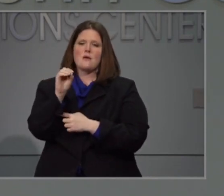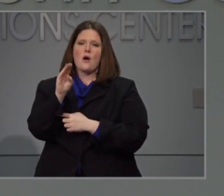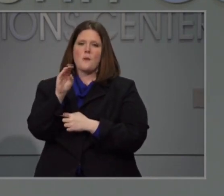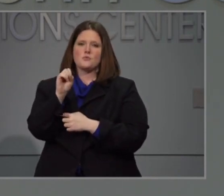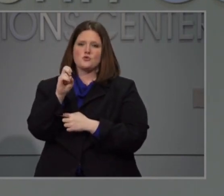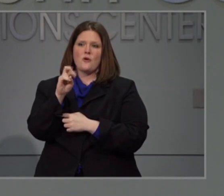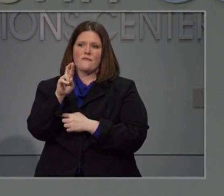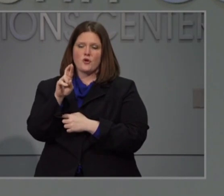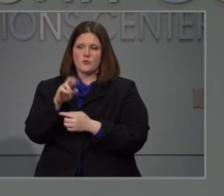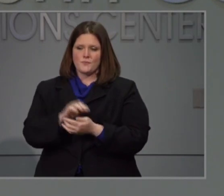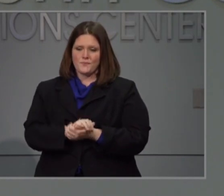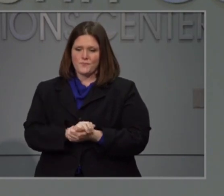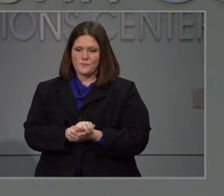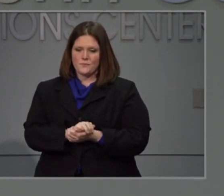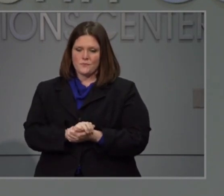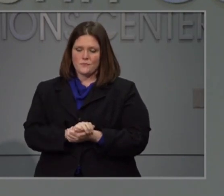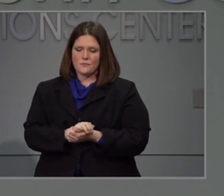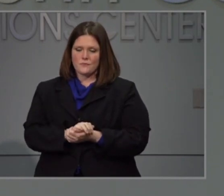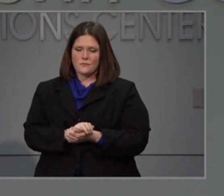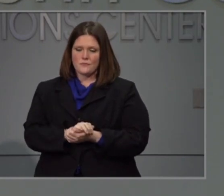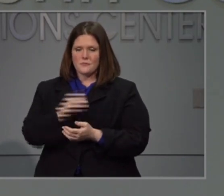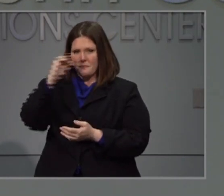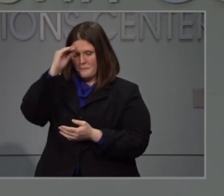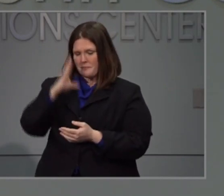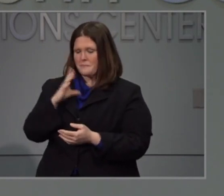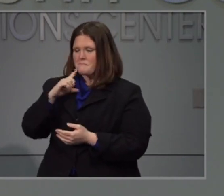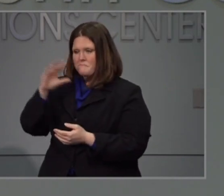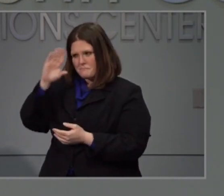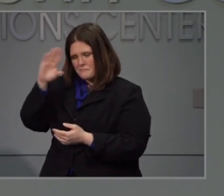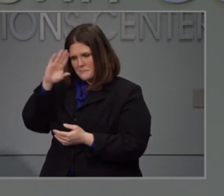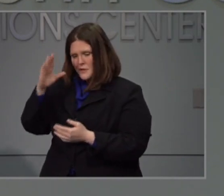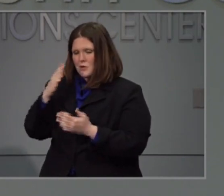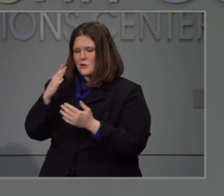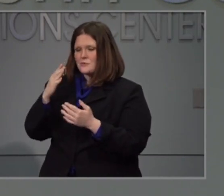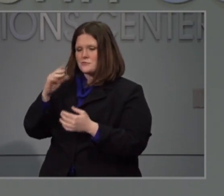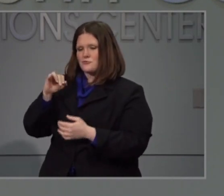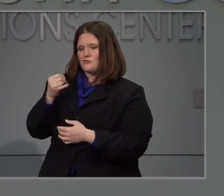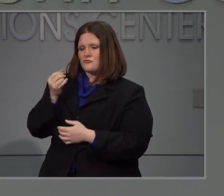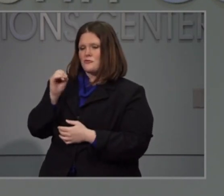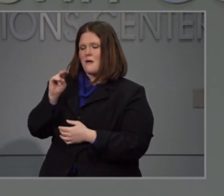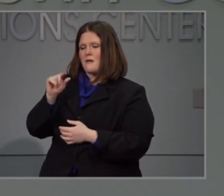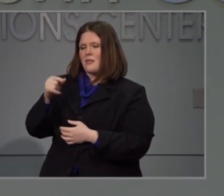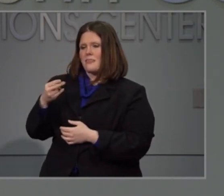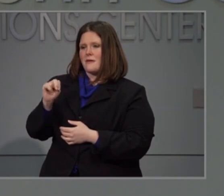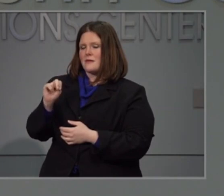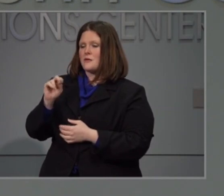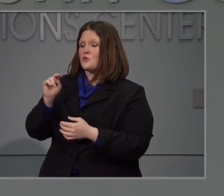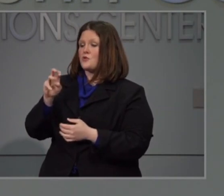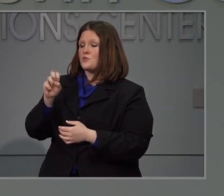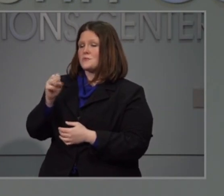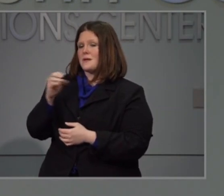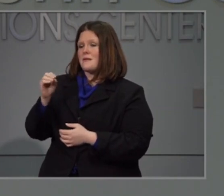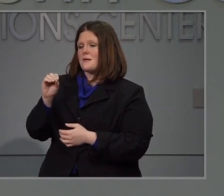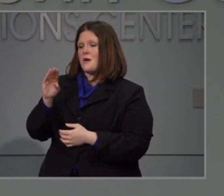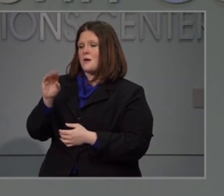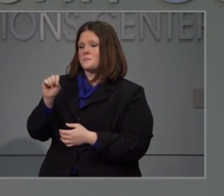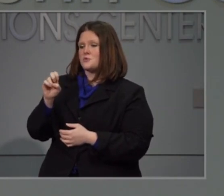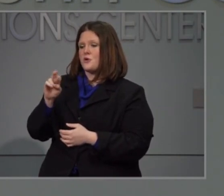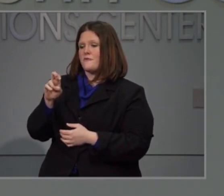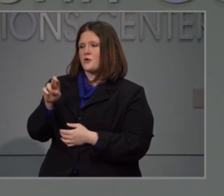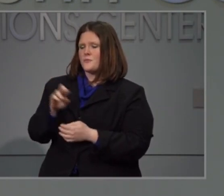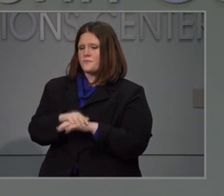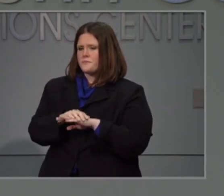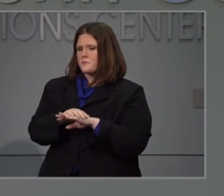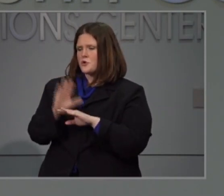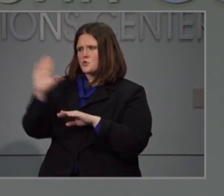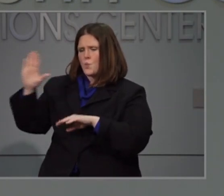Hi, this is Jonathan Alexander with the News and Observer. I have a few questions. How is the timeline